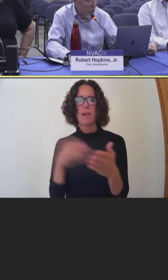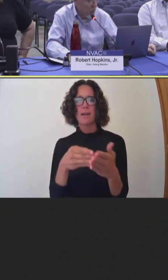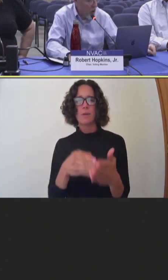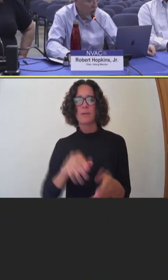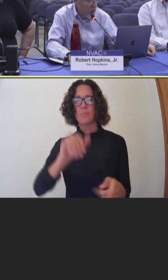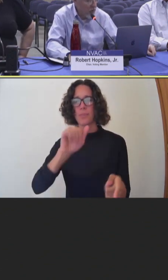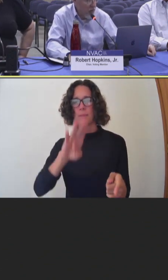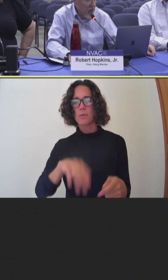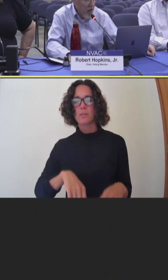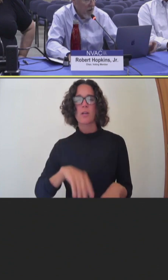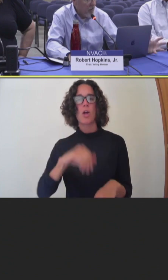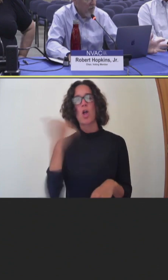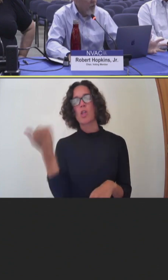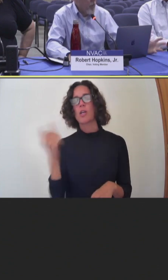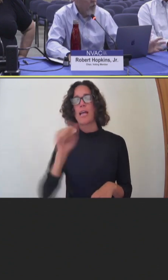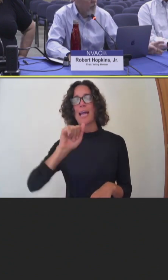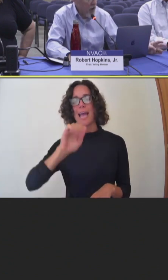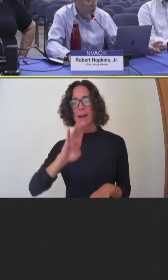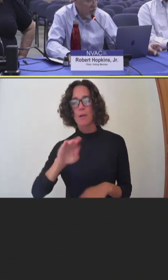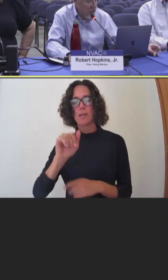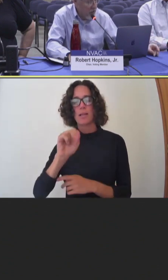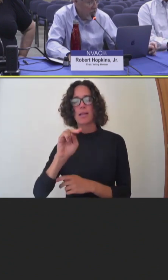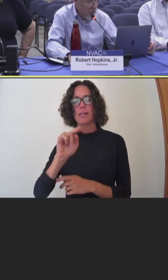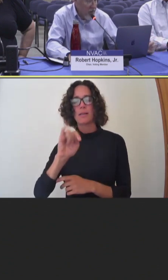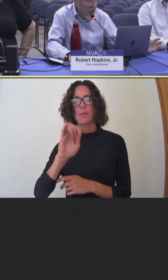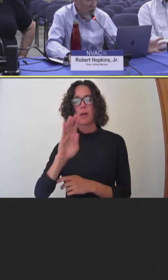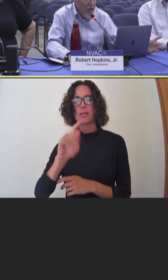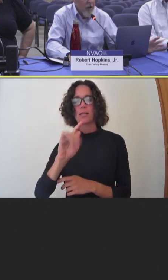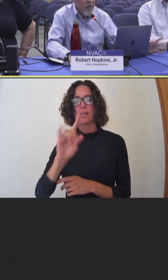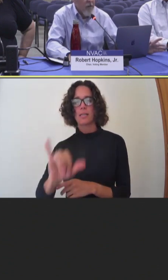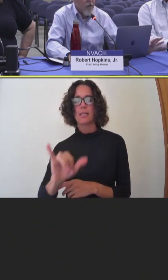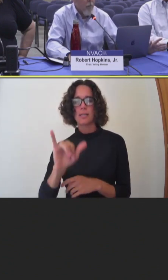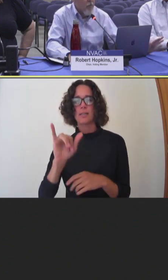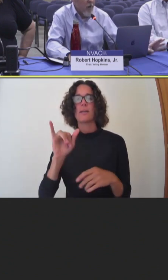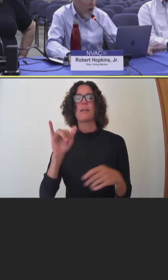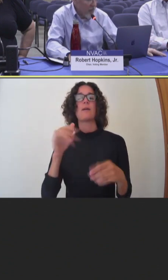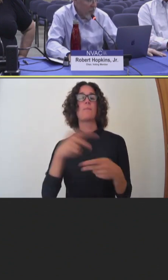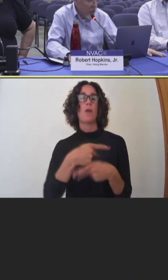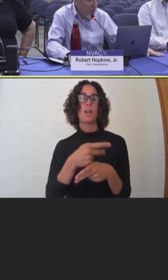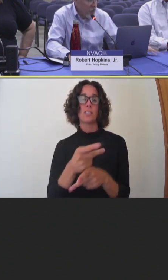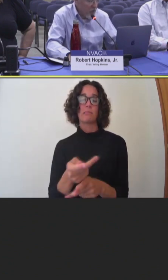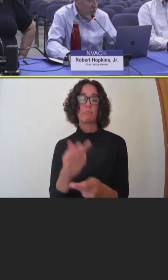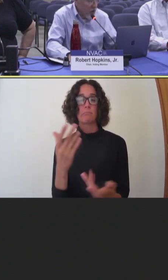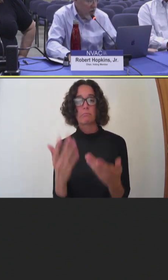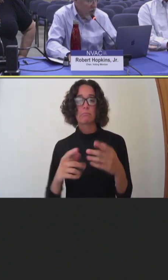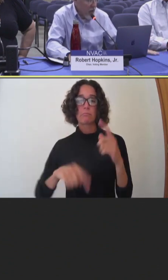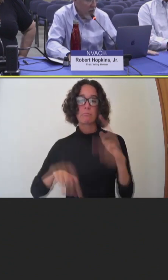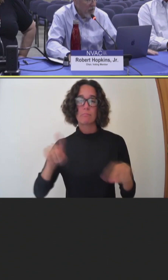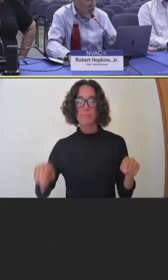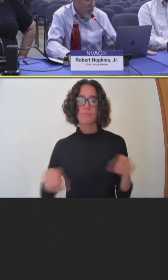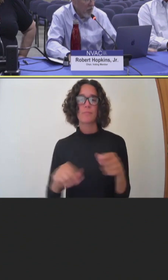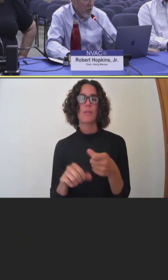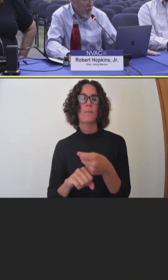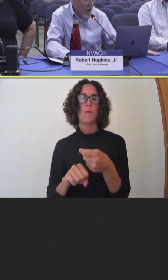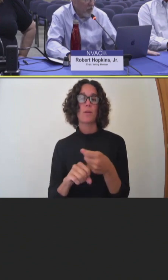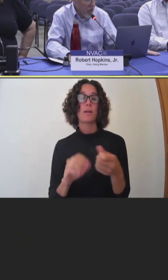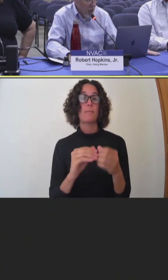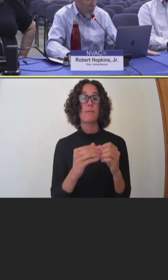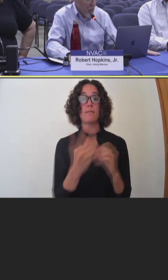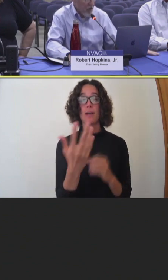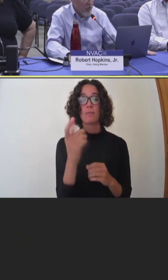antibody products, and then therapeutic vaccines. And then number 5 for me is we've clearly got to continue